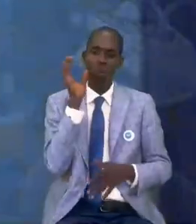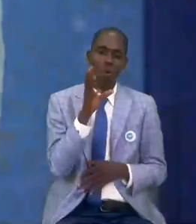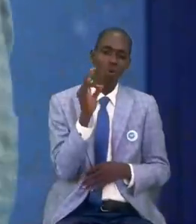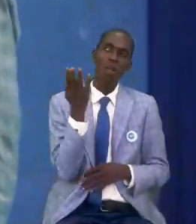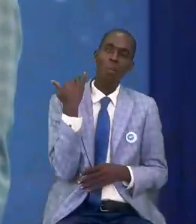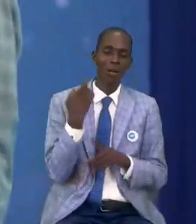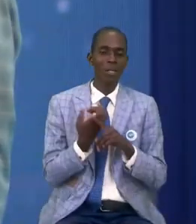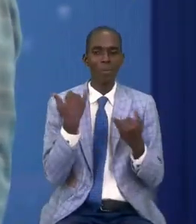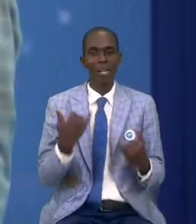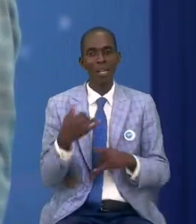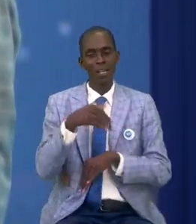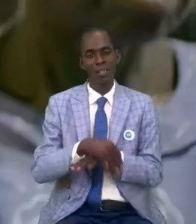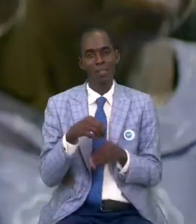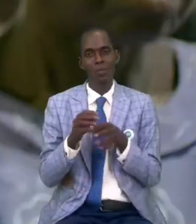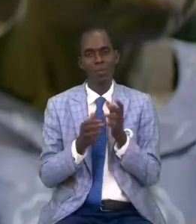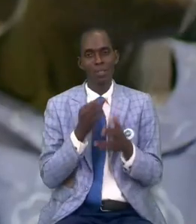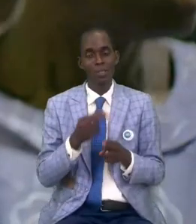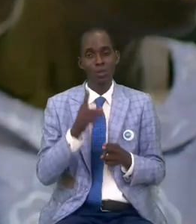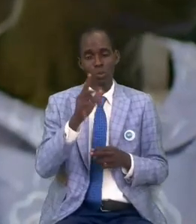suffering of the past tonight.